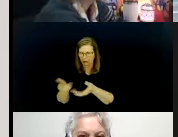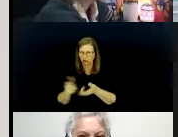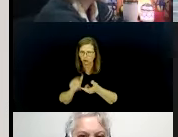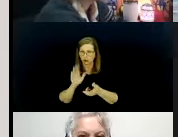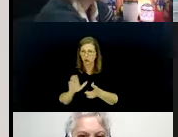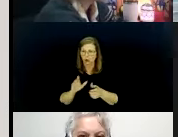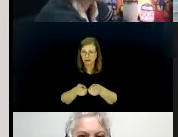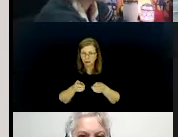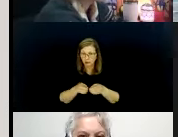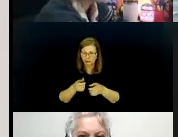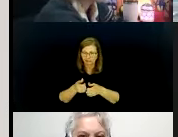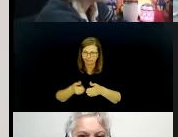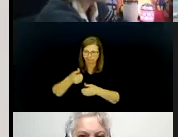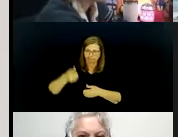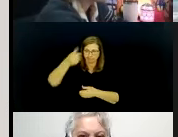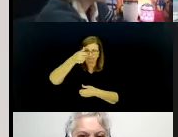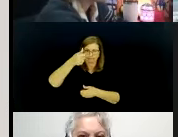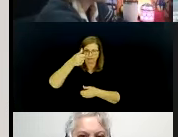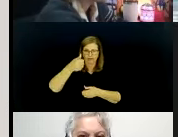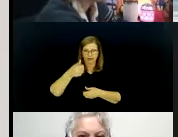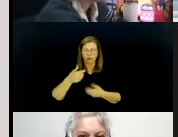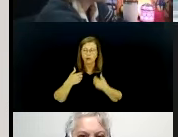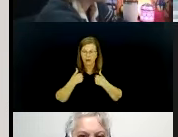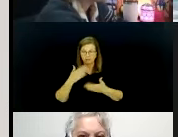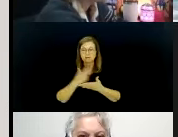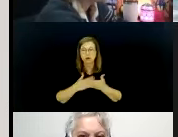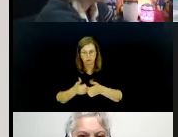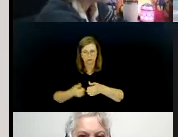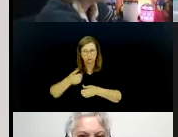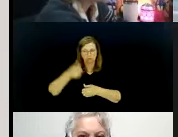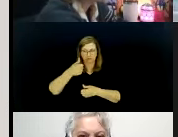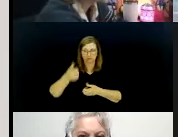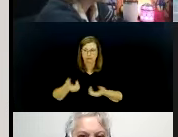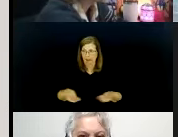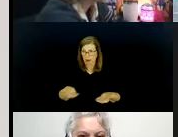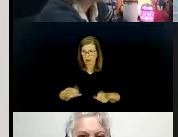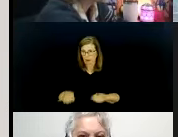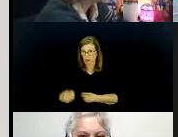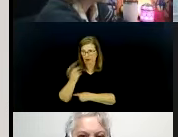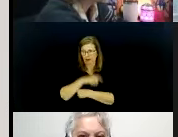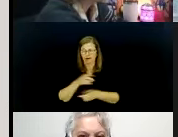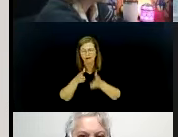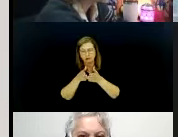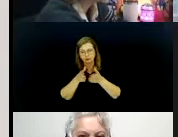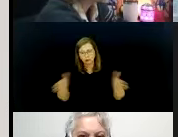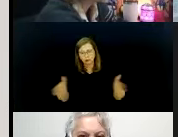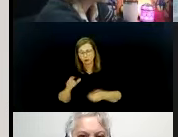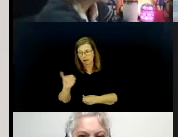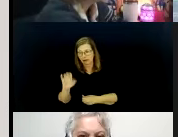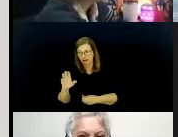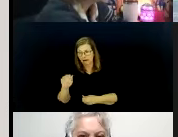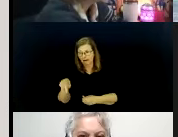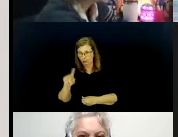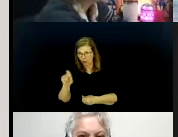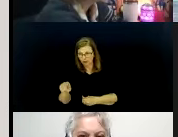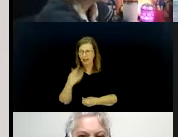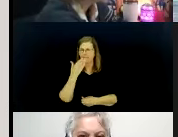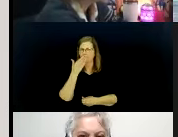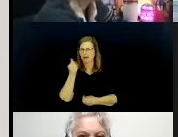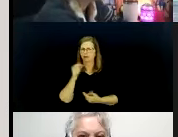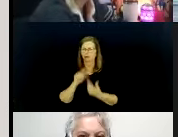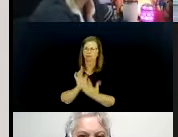have administrators joining us today. If you have general ICAP questions, it would be best for you to reach out